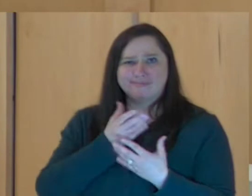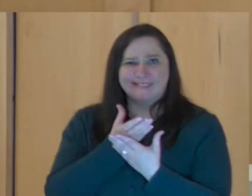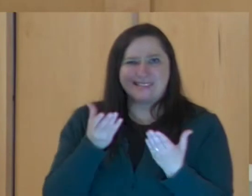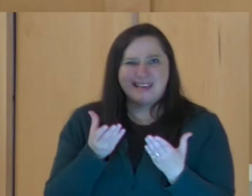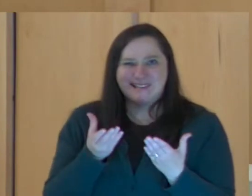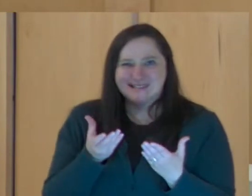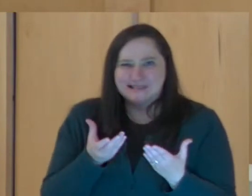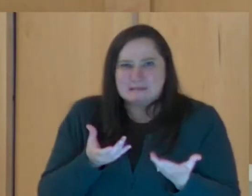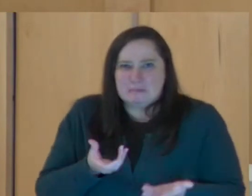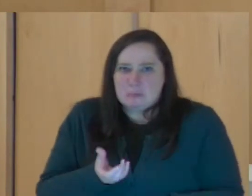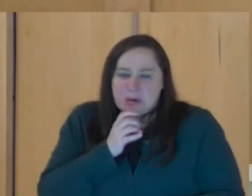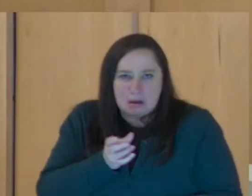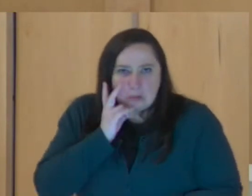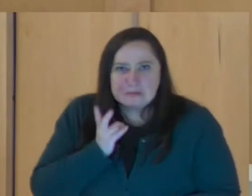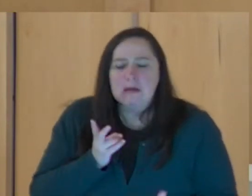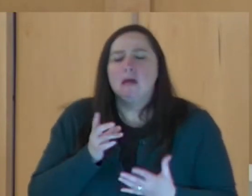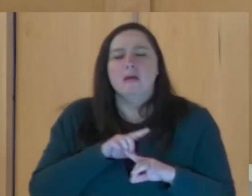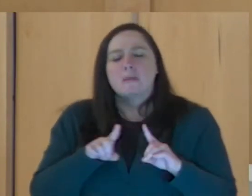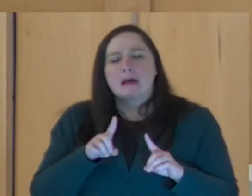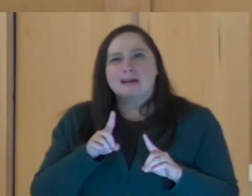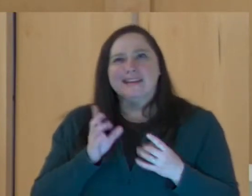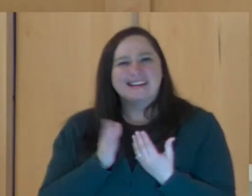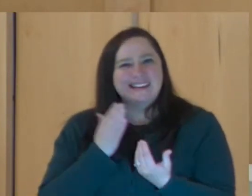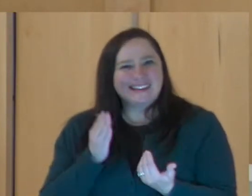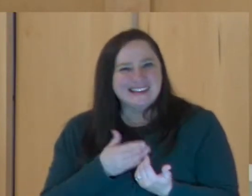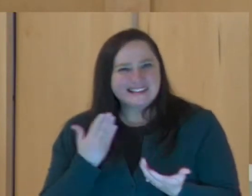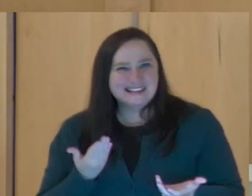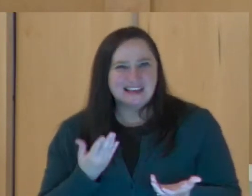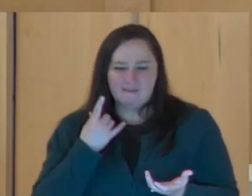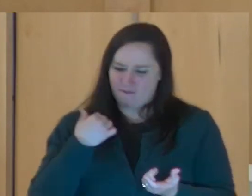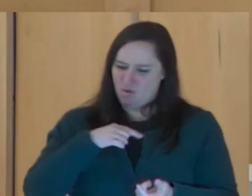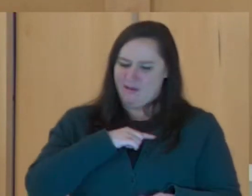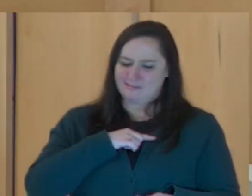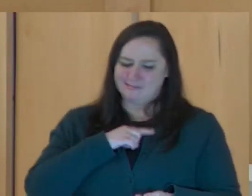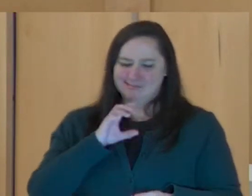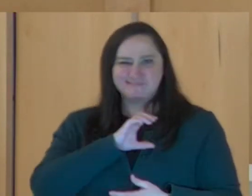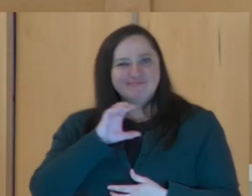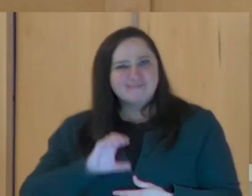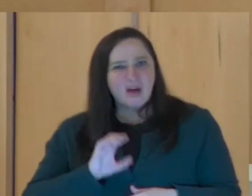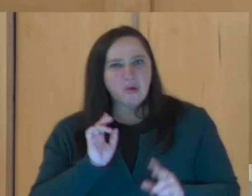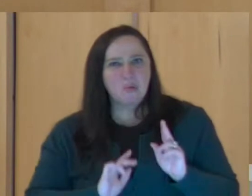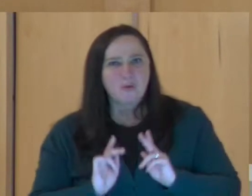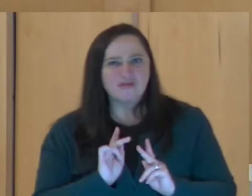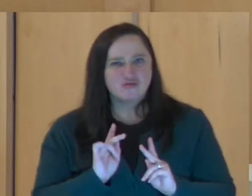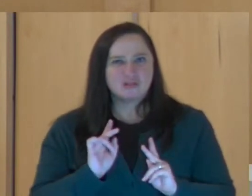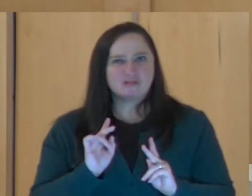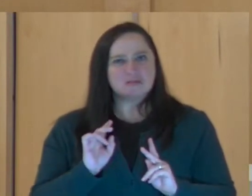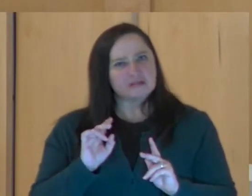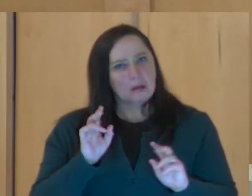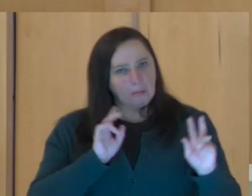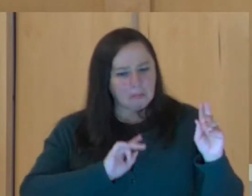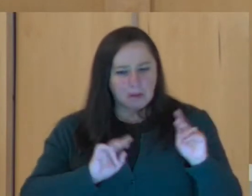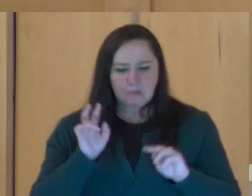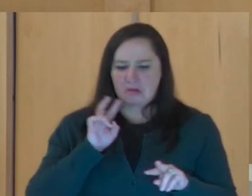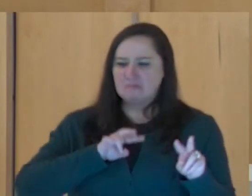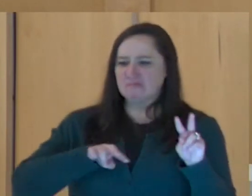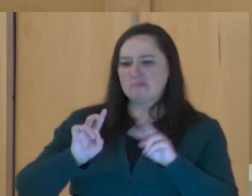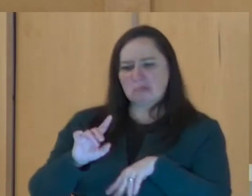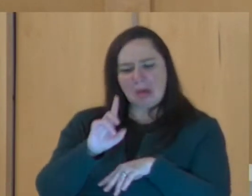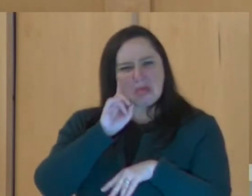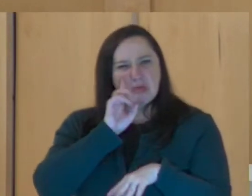really real. But how easy isn't it for even us as Christians to have it look like everything is right